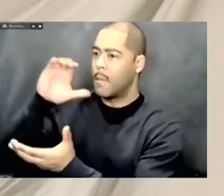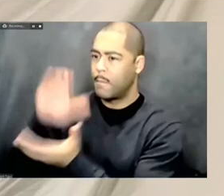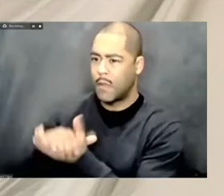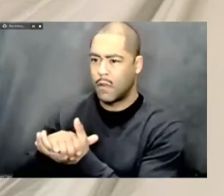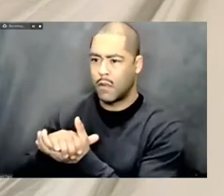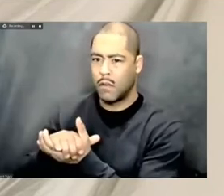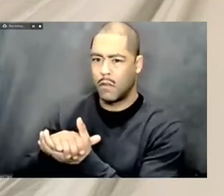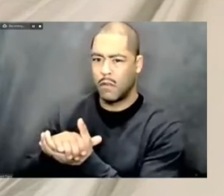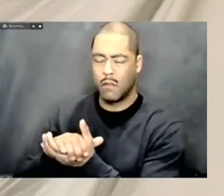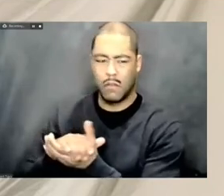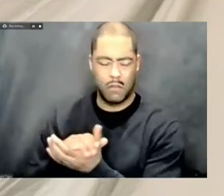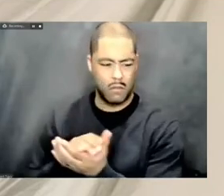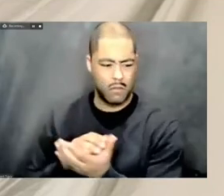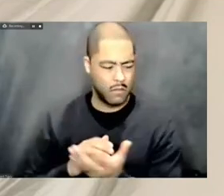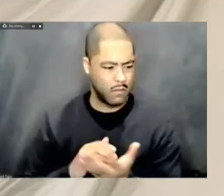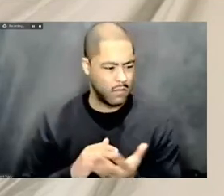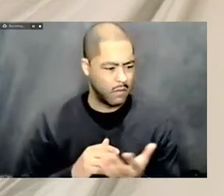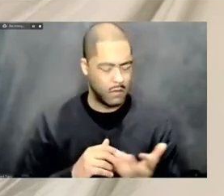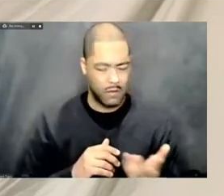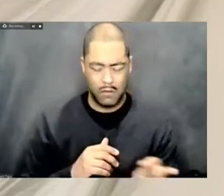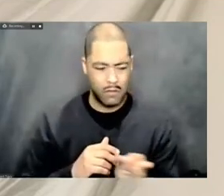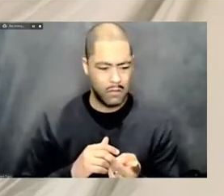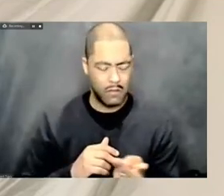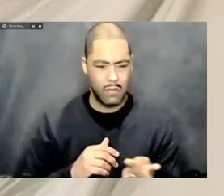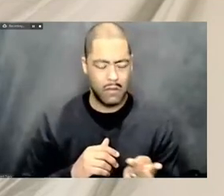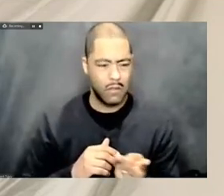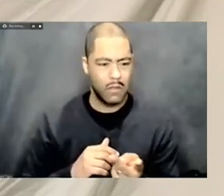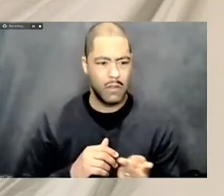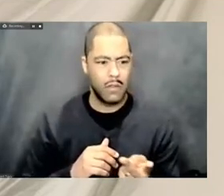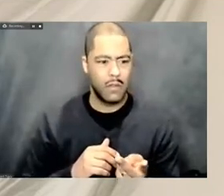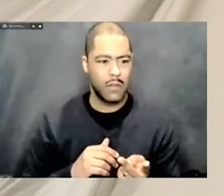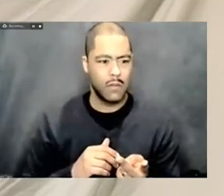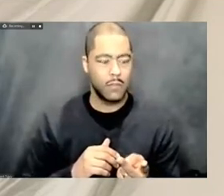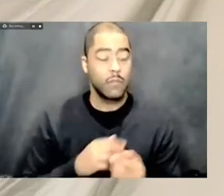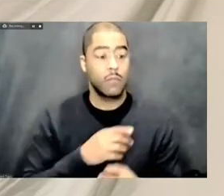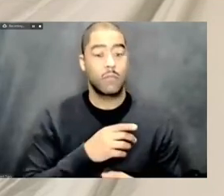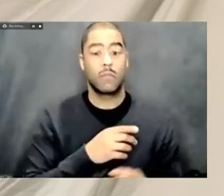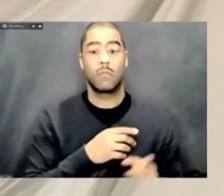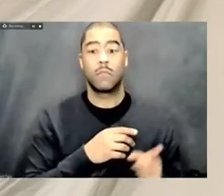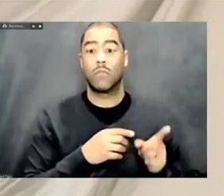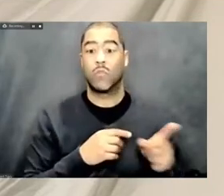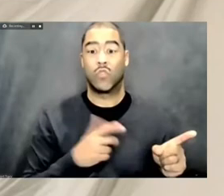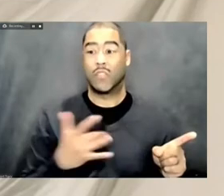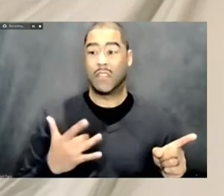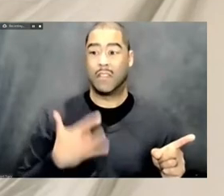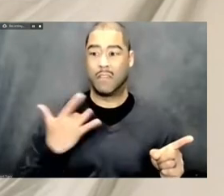She felt some unique call.